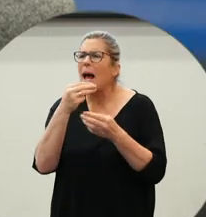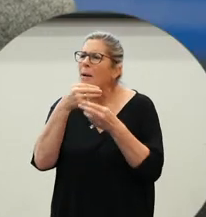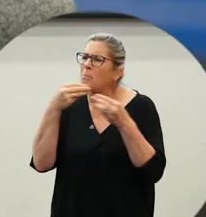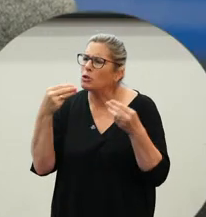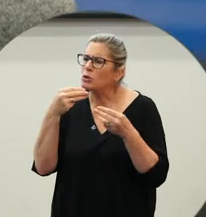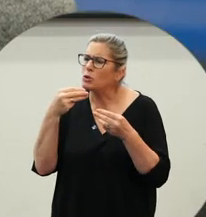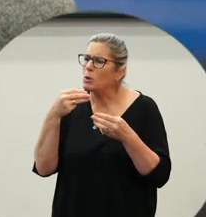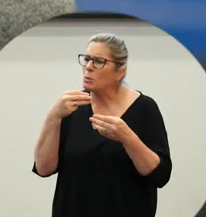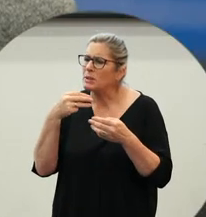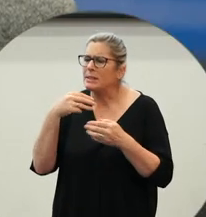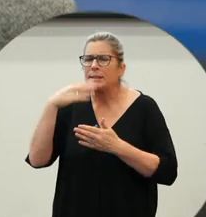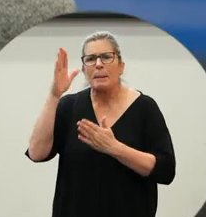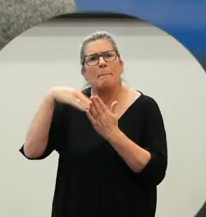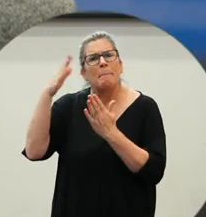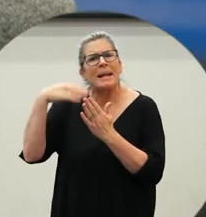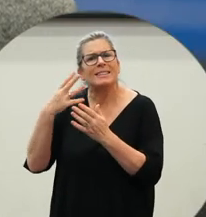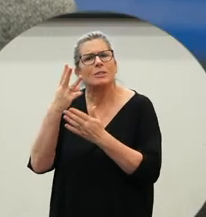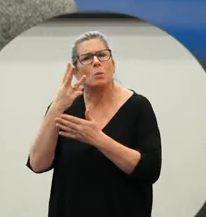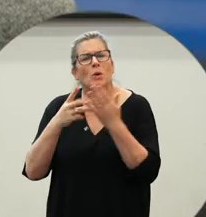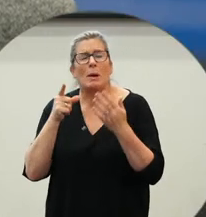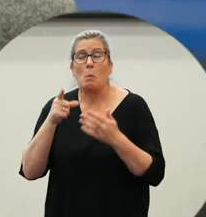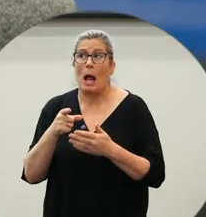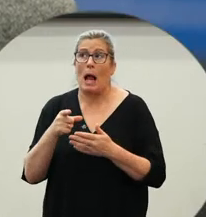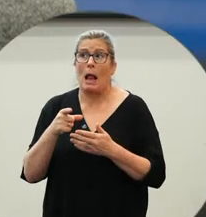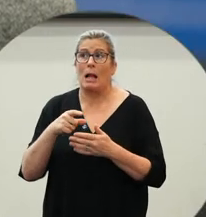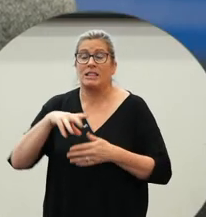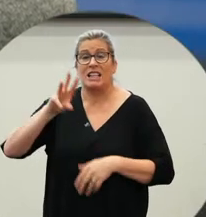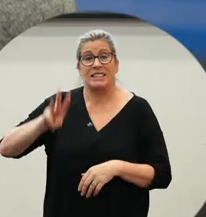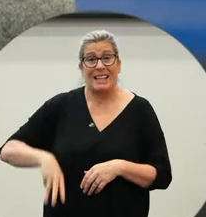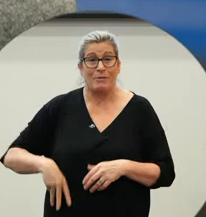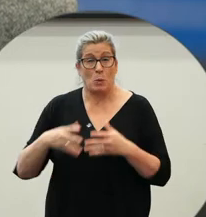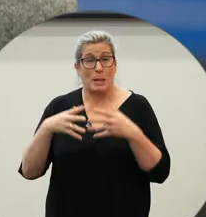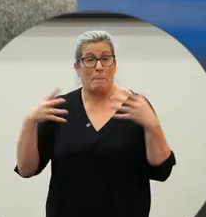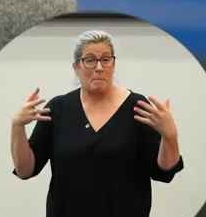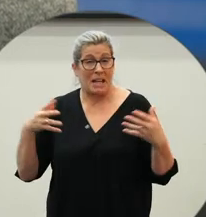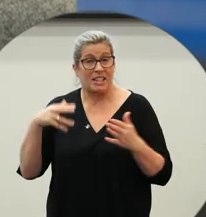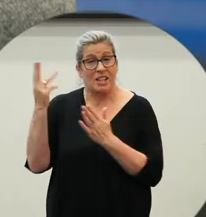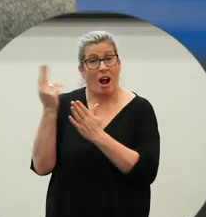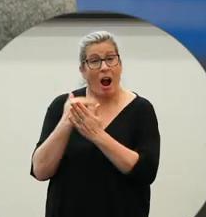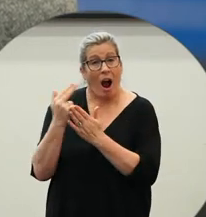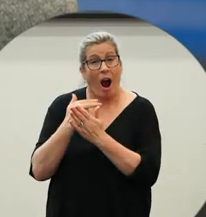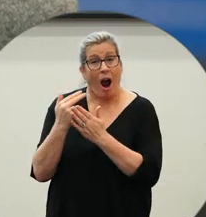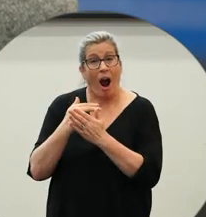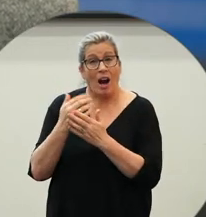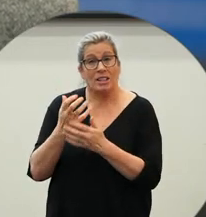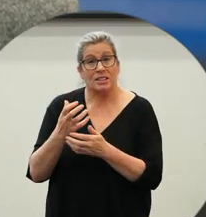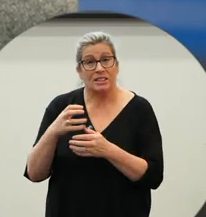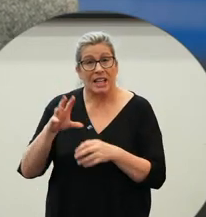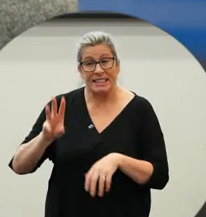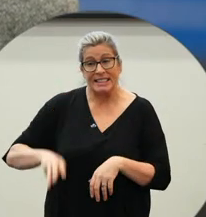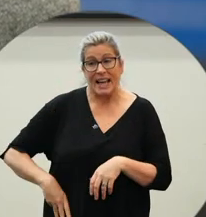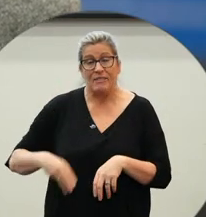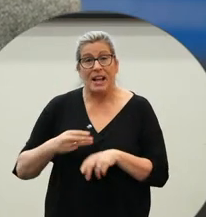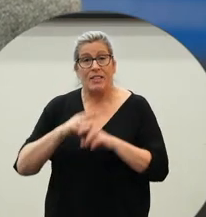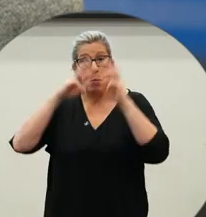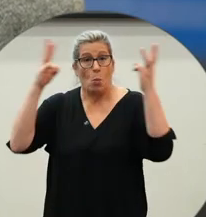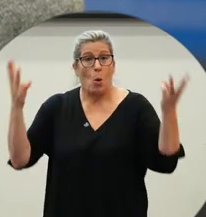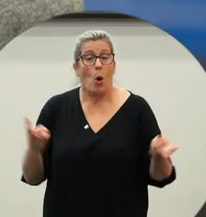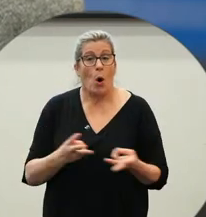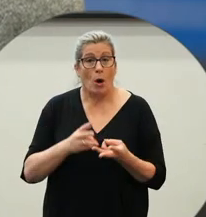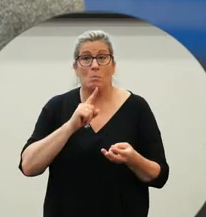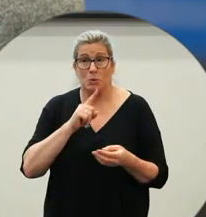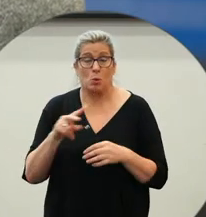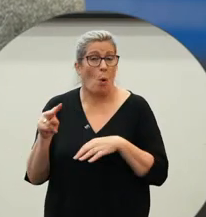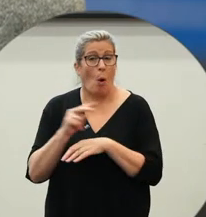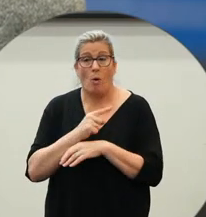Well, the theft was the biggest art theft in the world, and people say that it's still the biggest art theft in the world, but certainly over 100